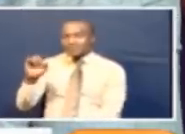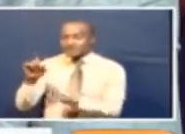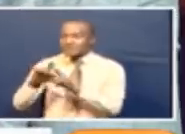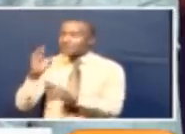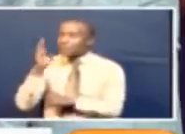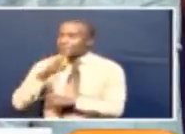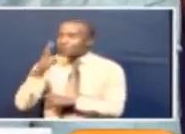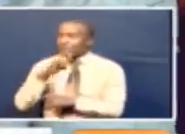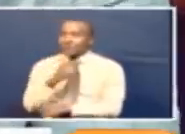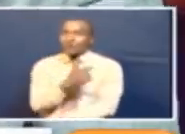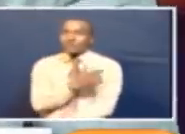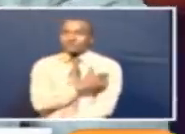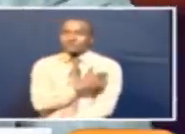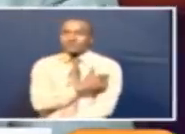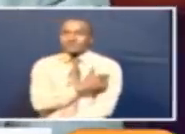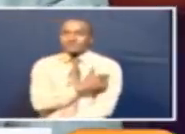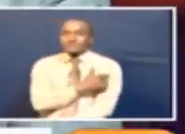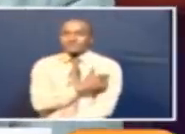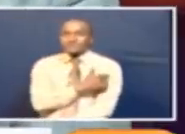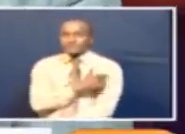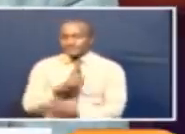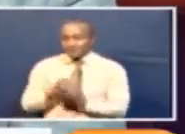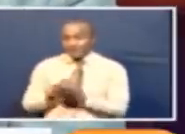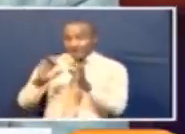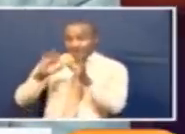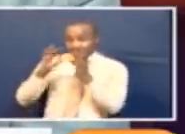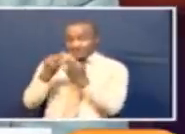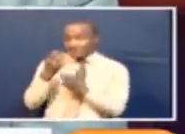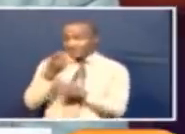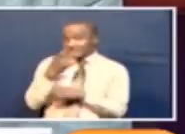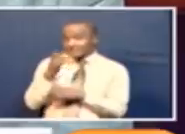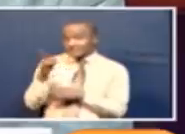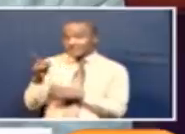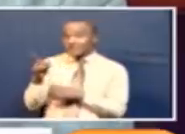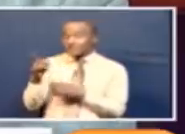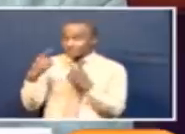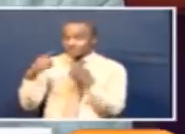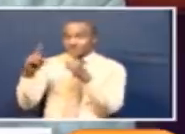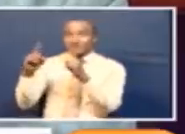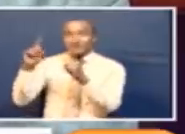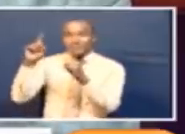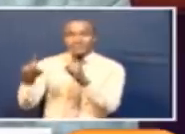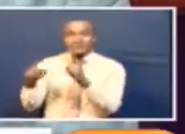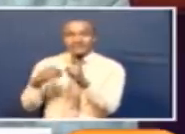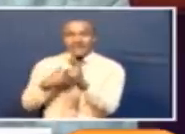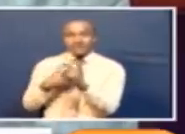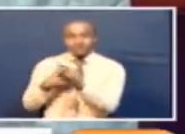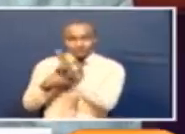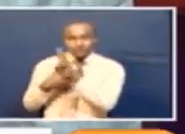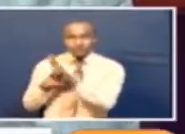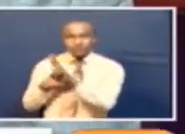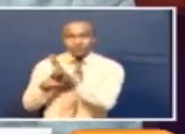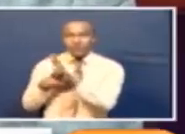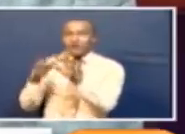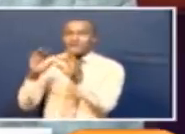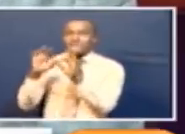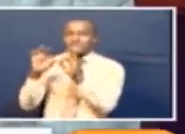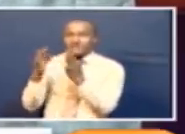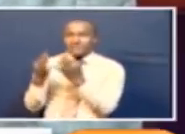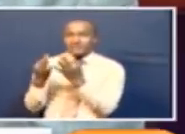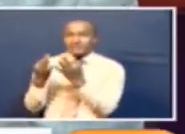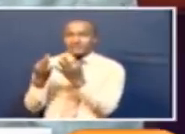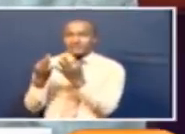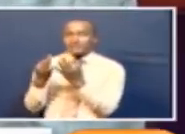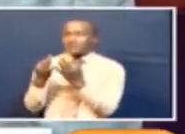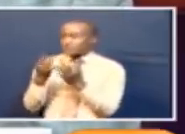rurals. Secondly, for family medicine to be practical, there has to be at least 2 family